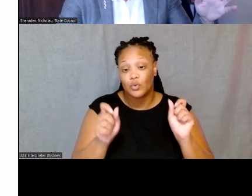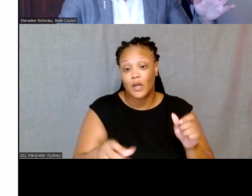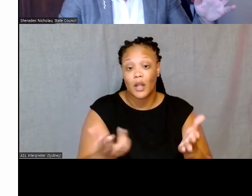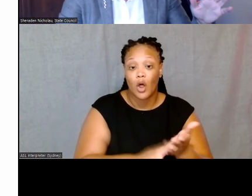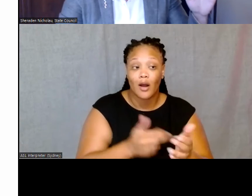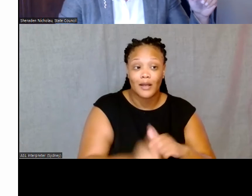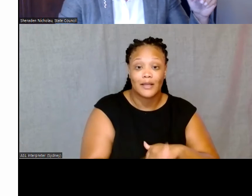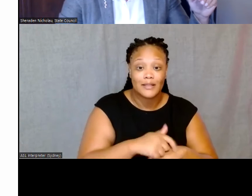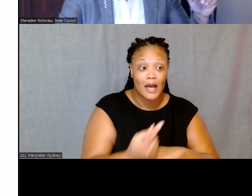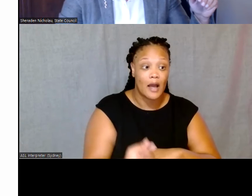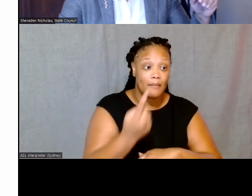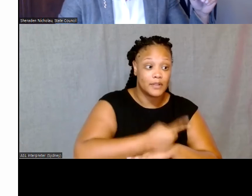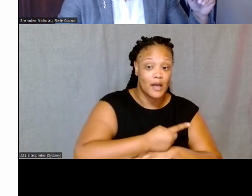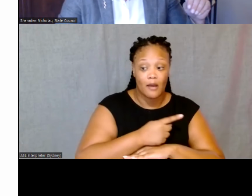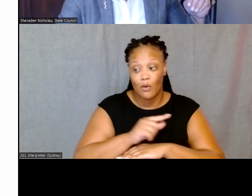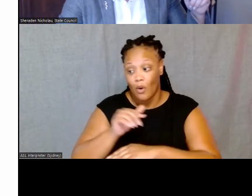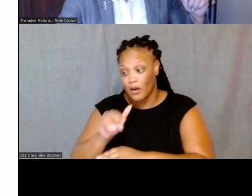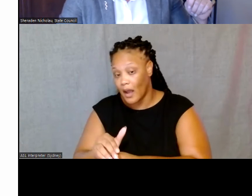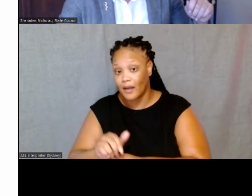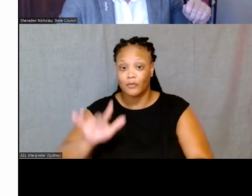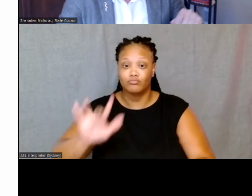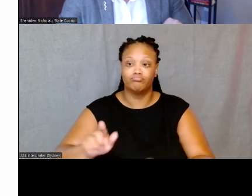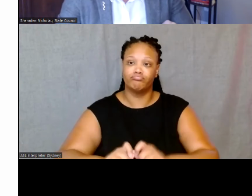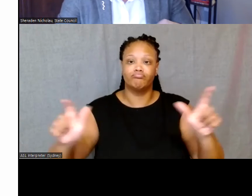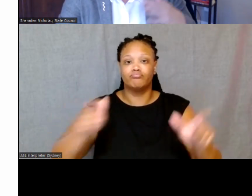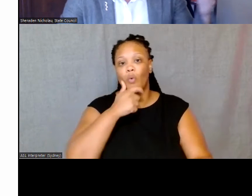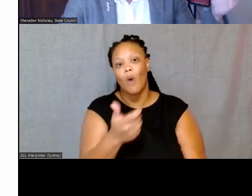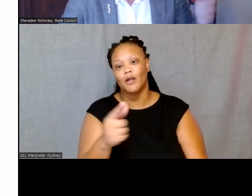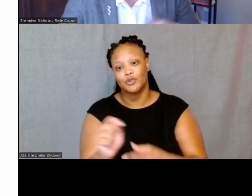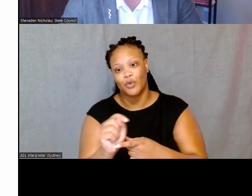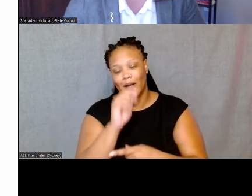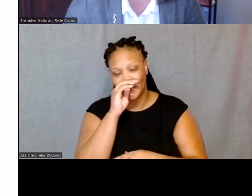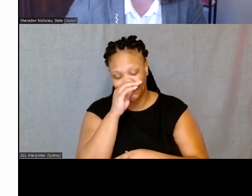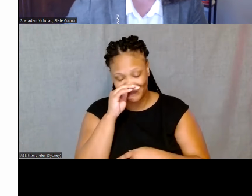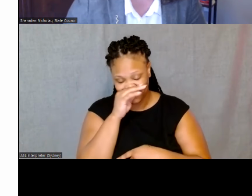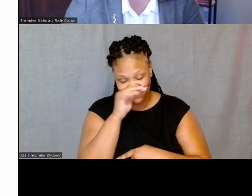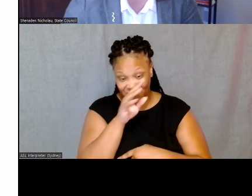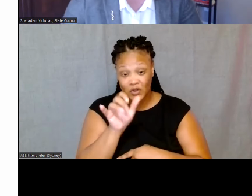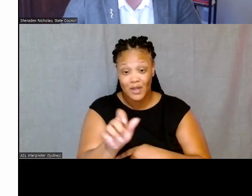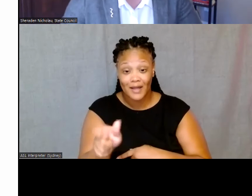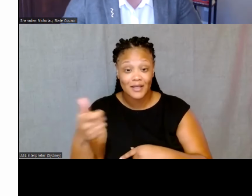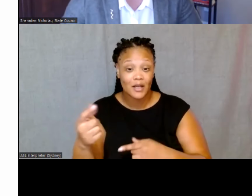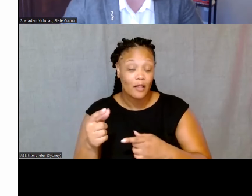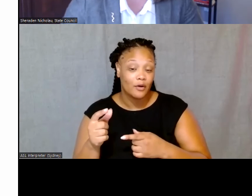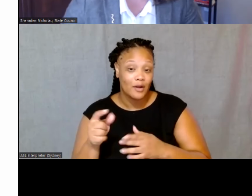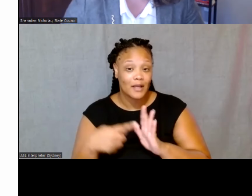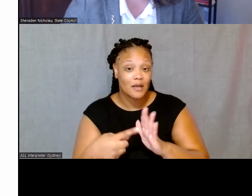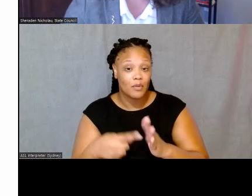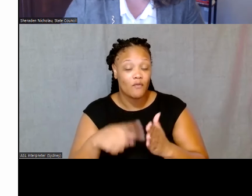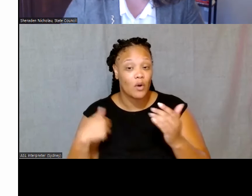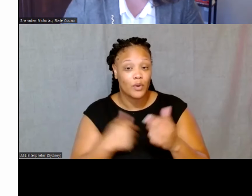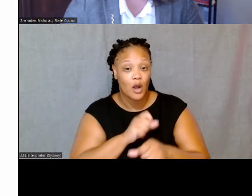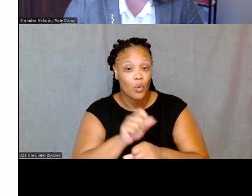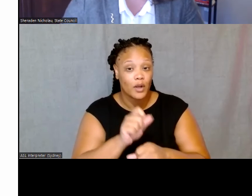housing advocacy, or housing development. We're pretty excited about that. So that's another example of what we're working on for capacity building. Next